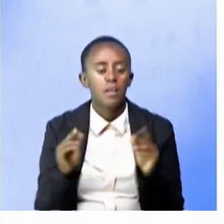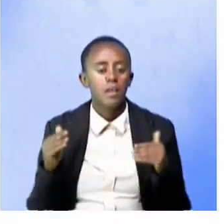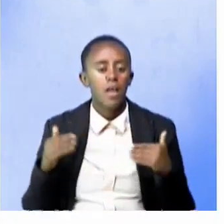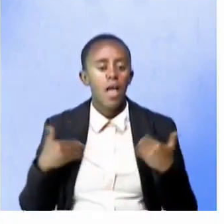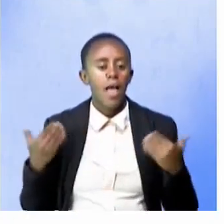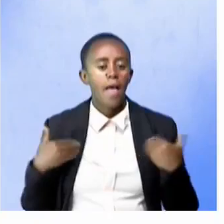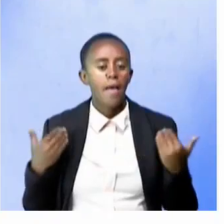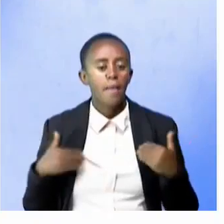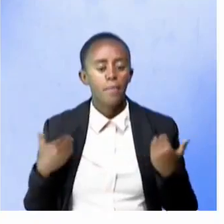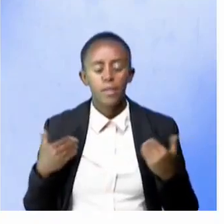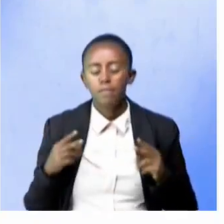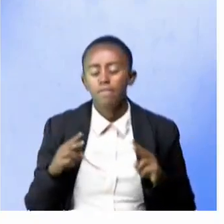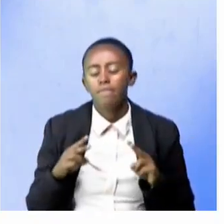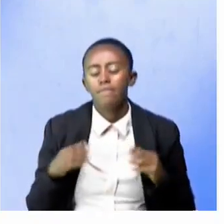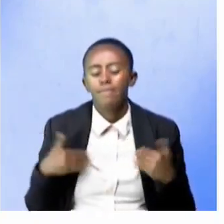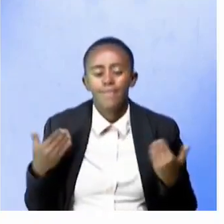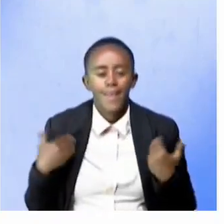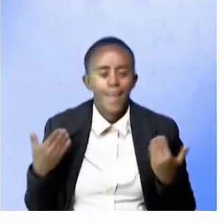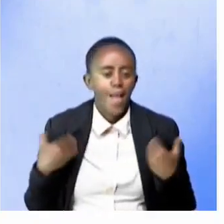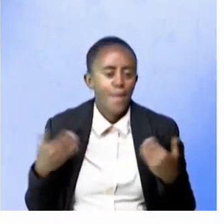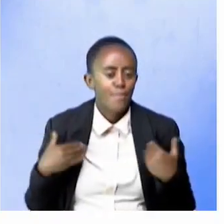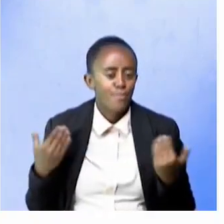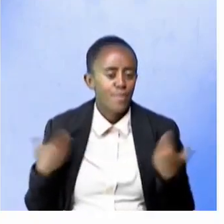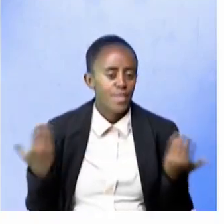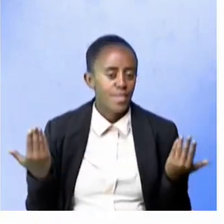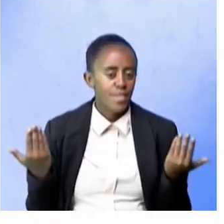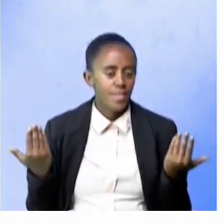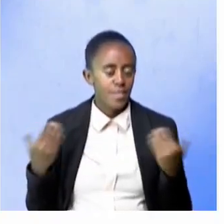See? Very happy.